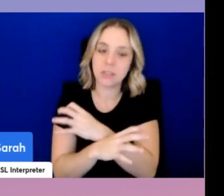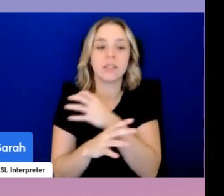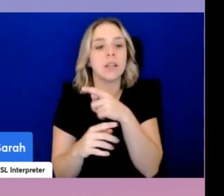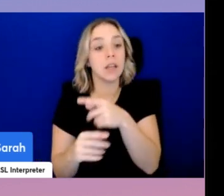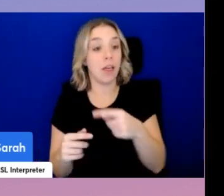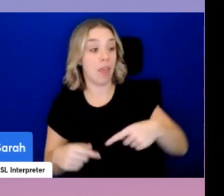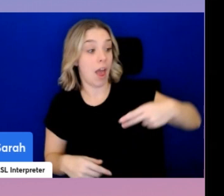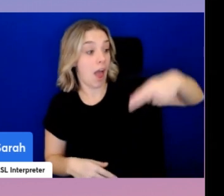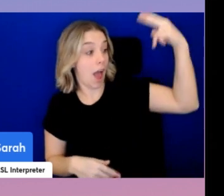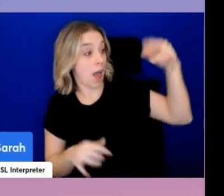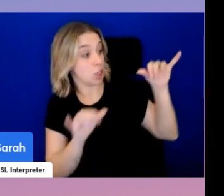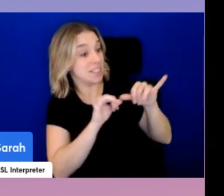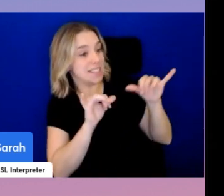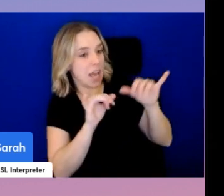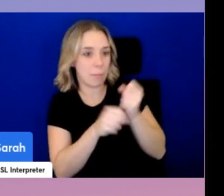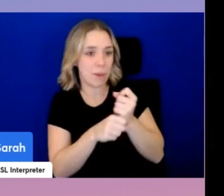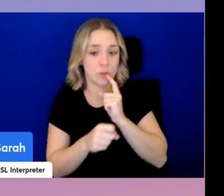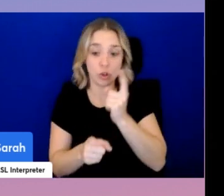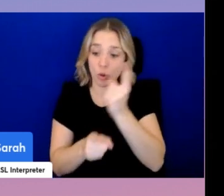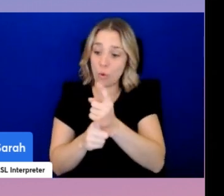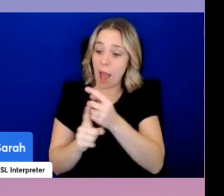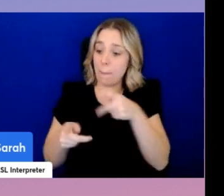are available to the right role.